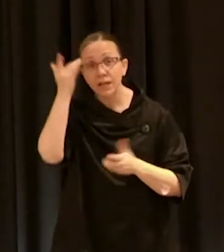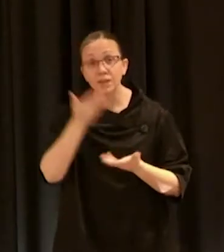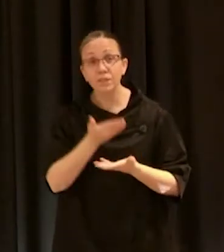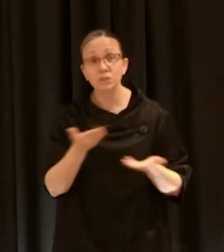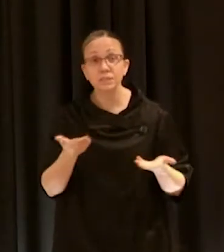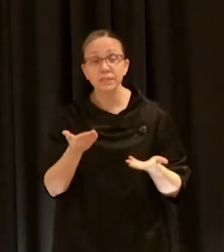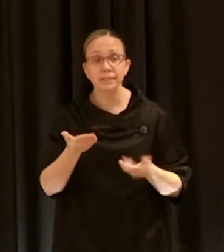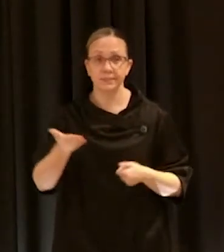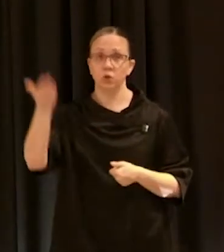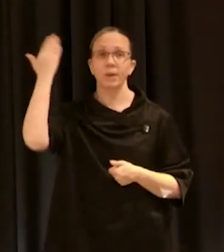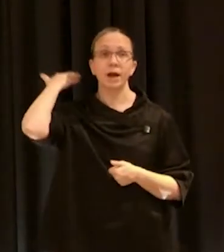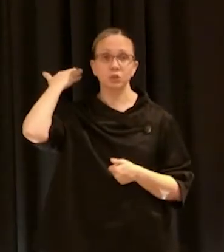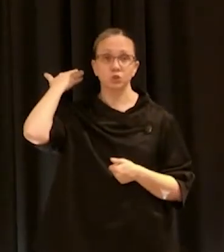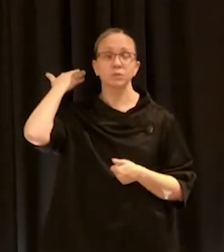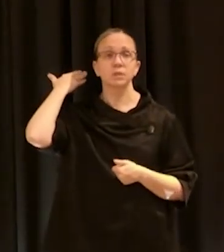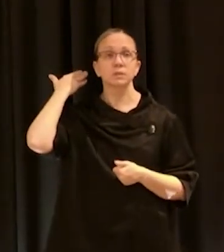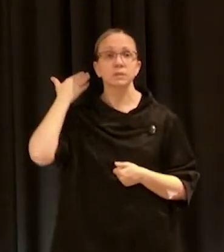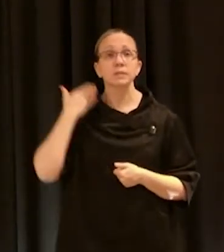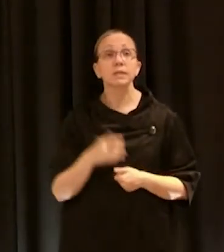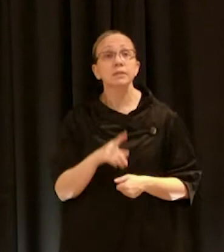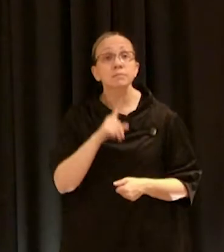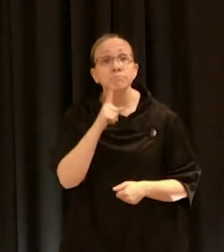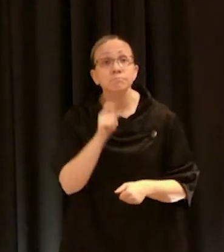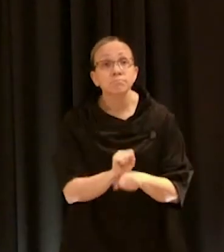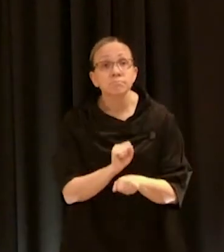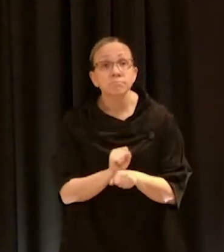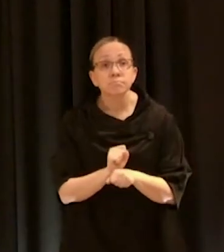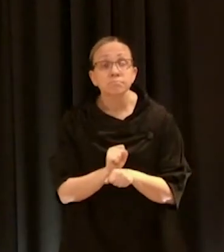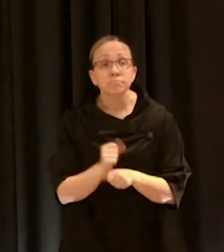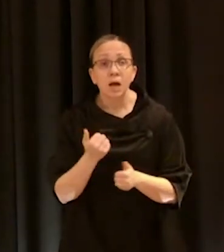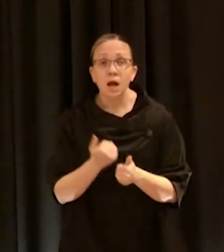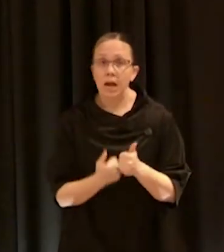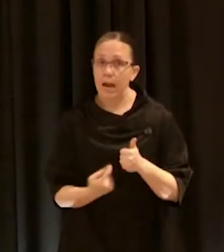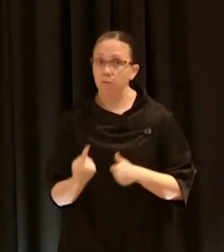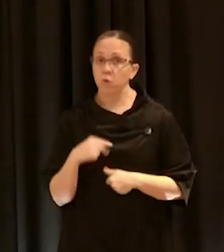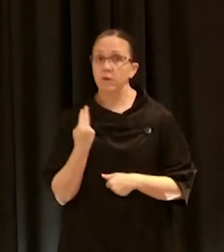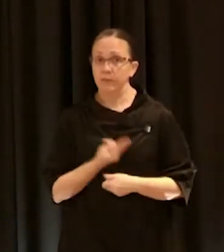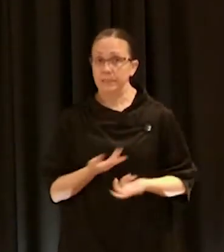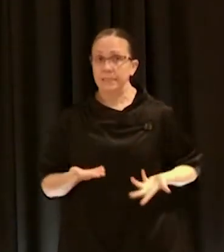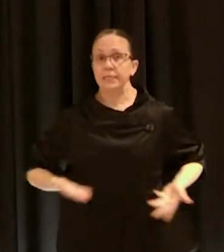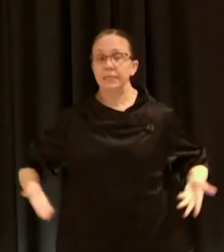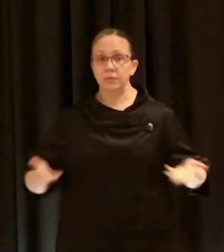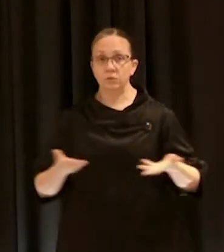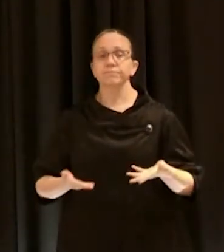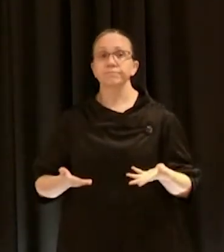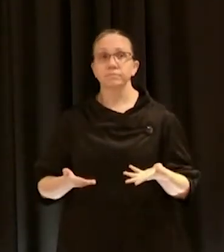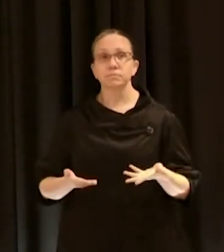which are behind. Now, here's the reality. Every one of us in here,